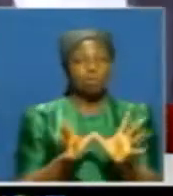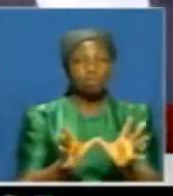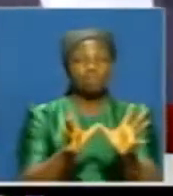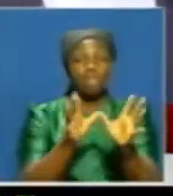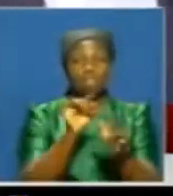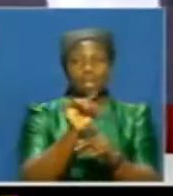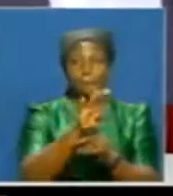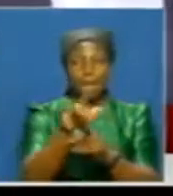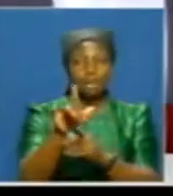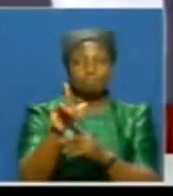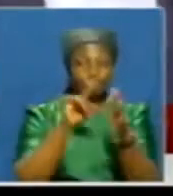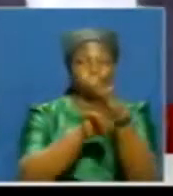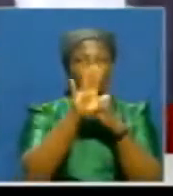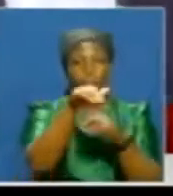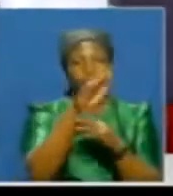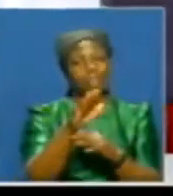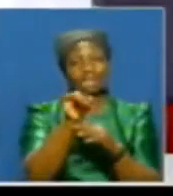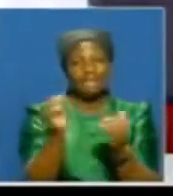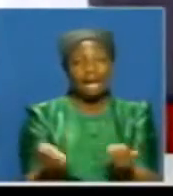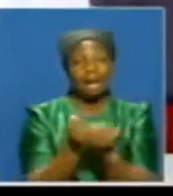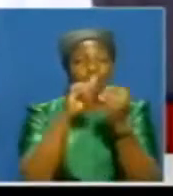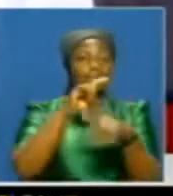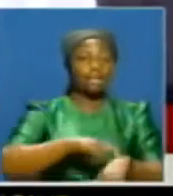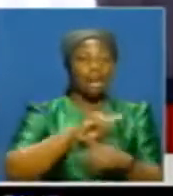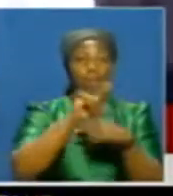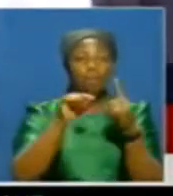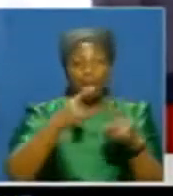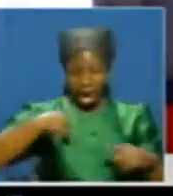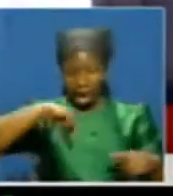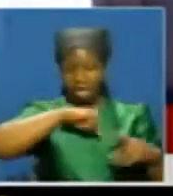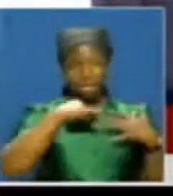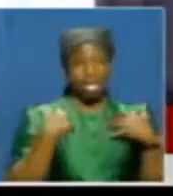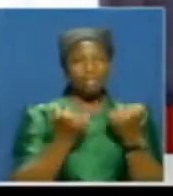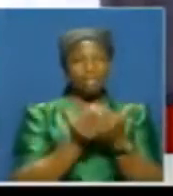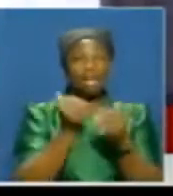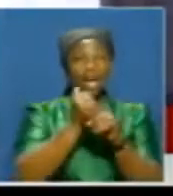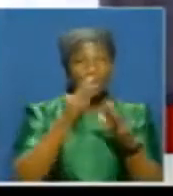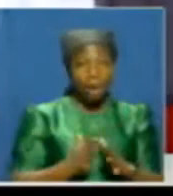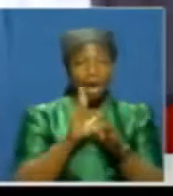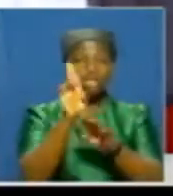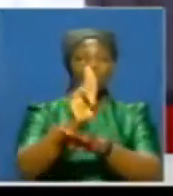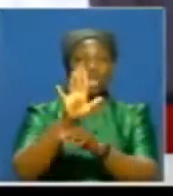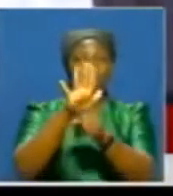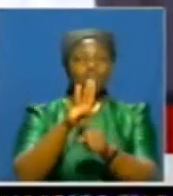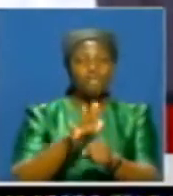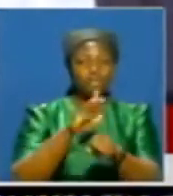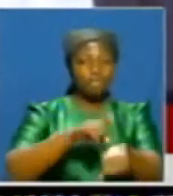to parliament is happening at a time we, the healthcare workers, are spending a lot of time,